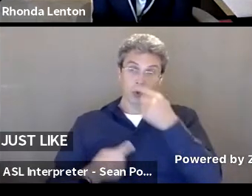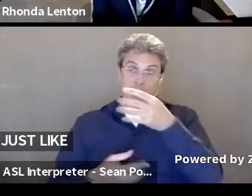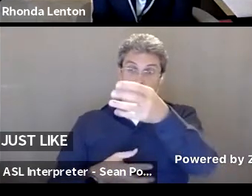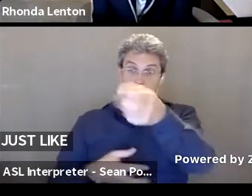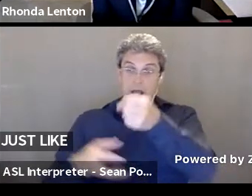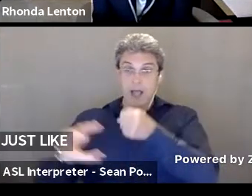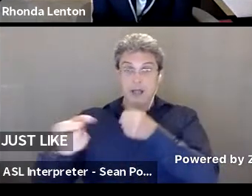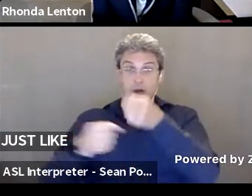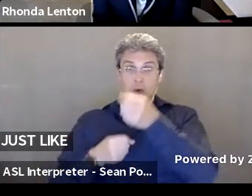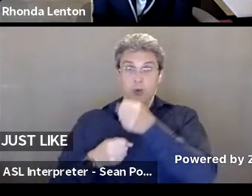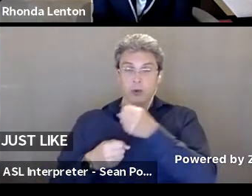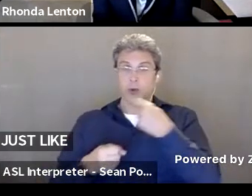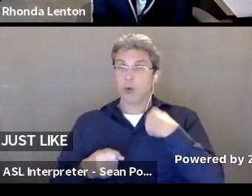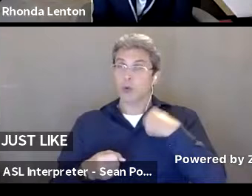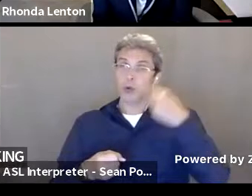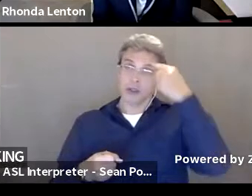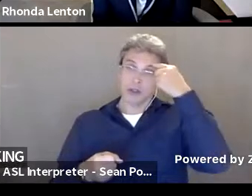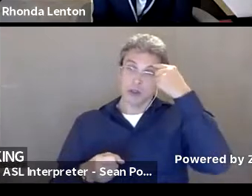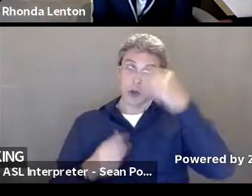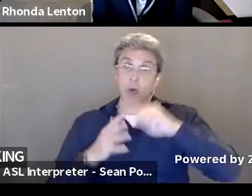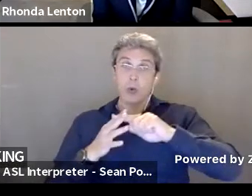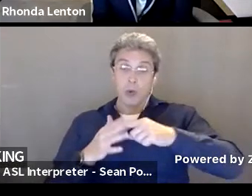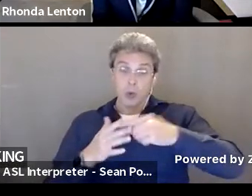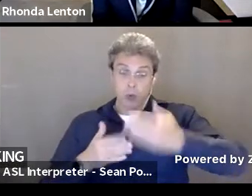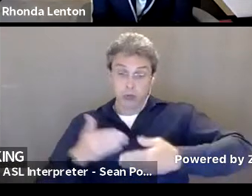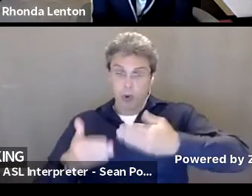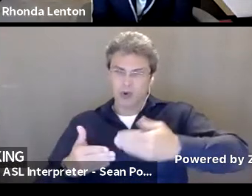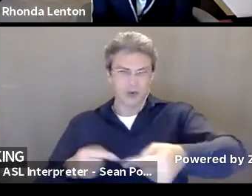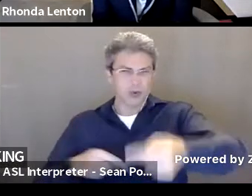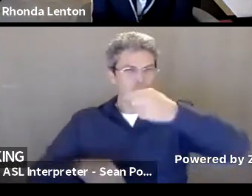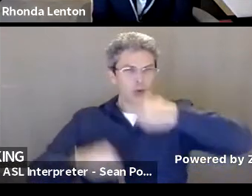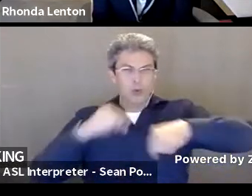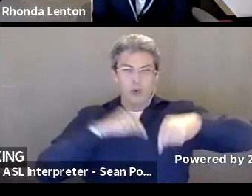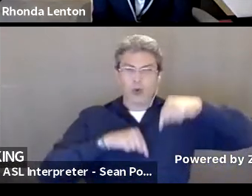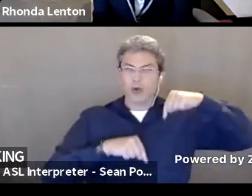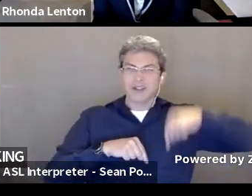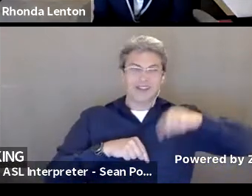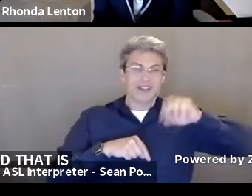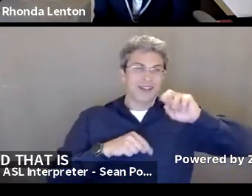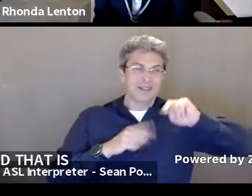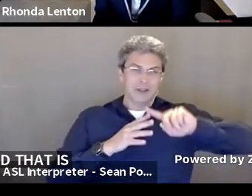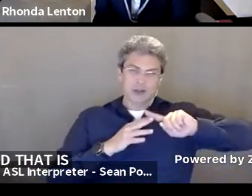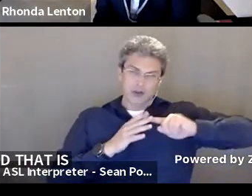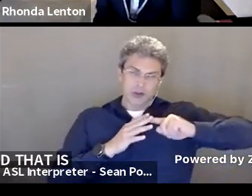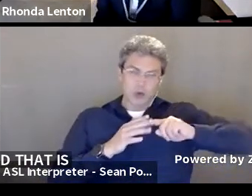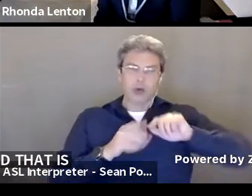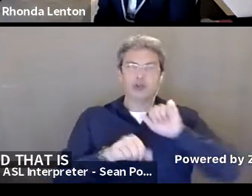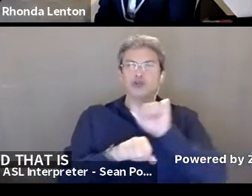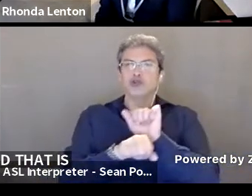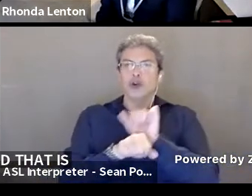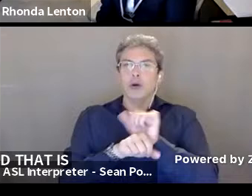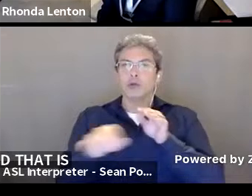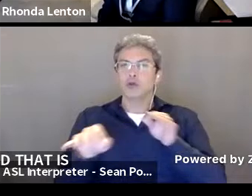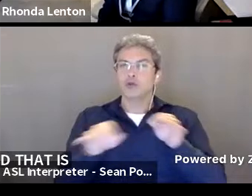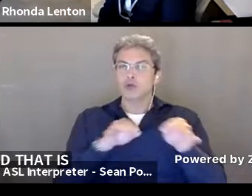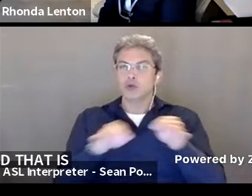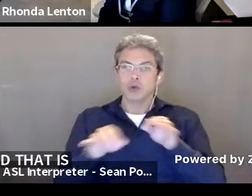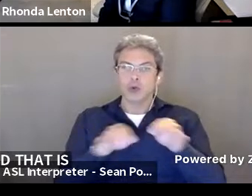very beginning. And that is when we're even developing the job description and looking at the B4s. And that is, what are the bona